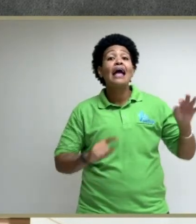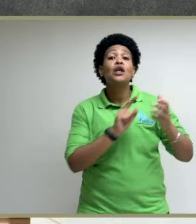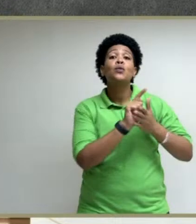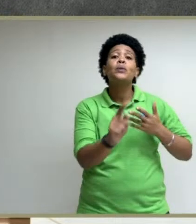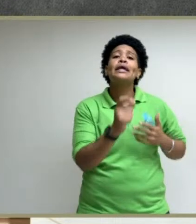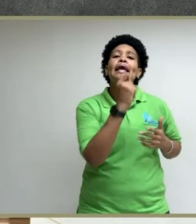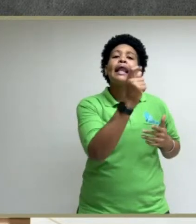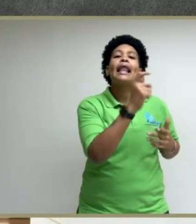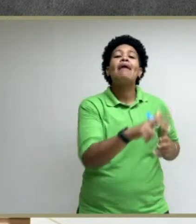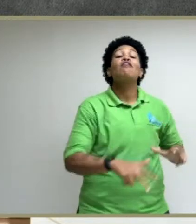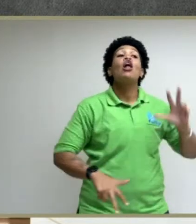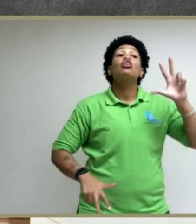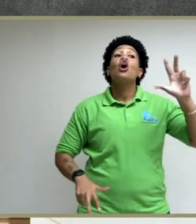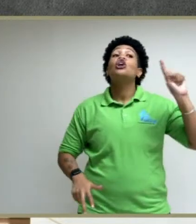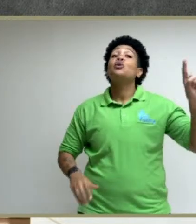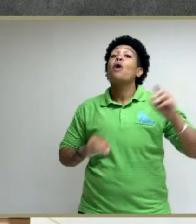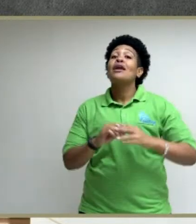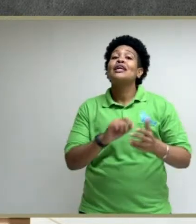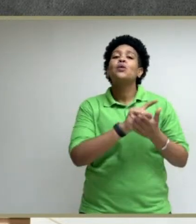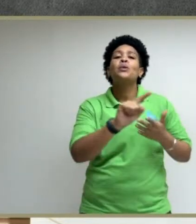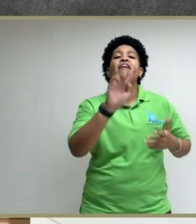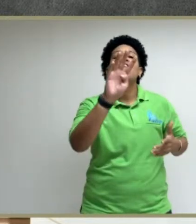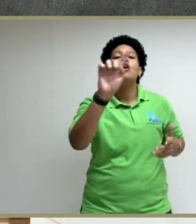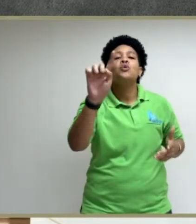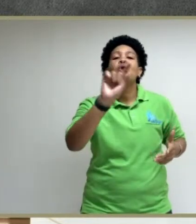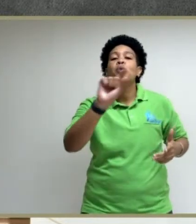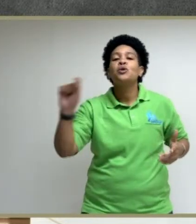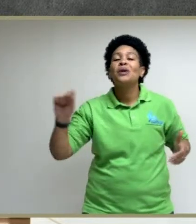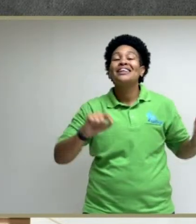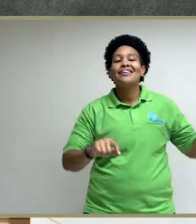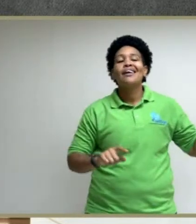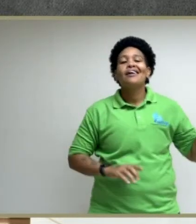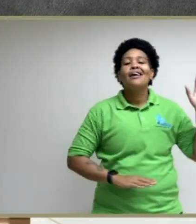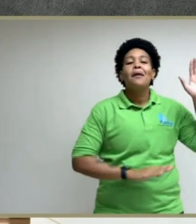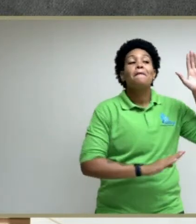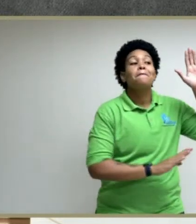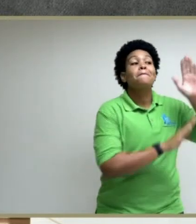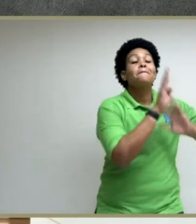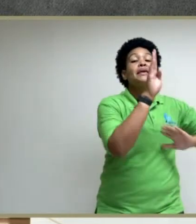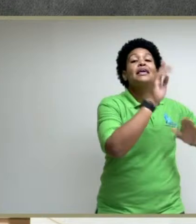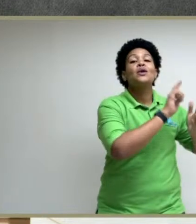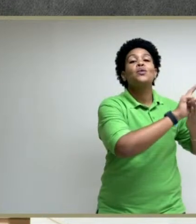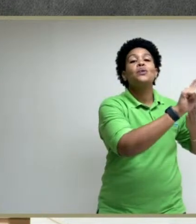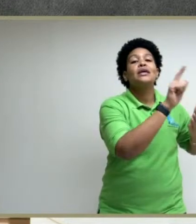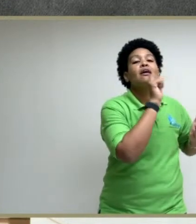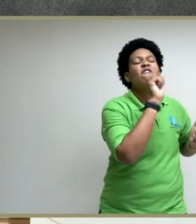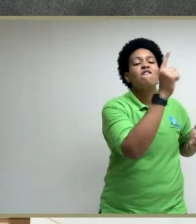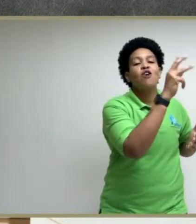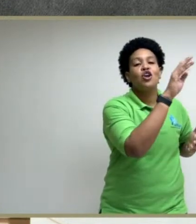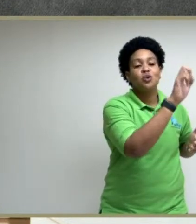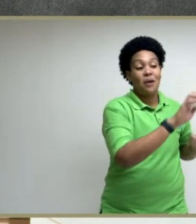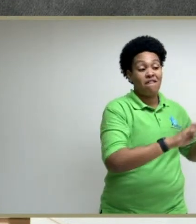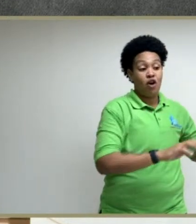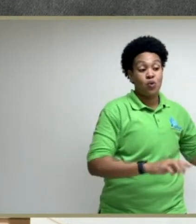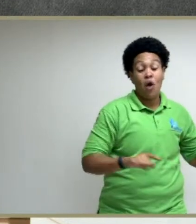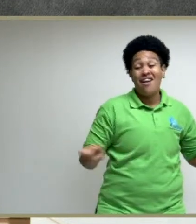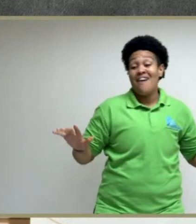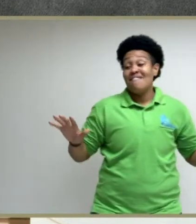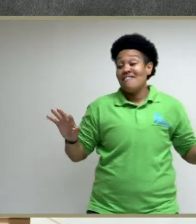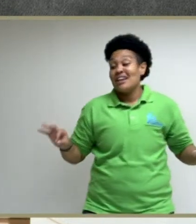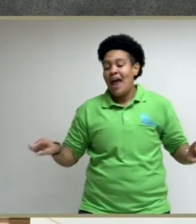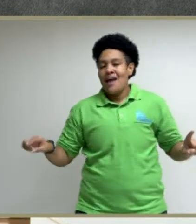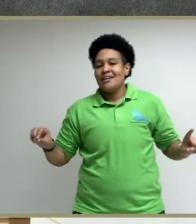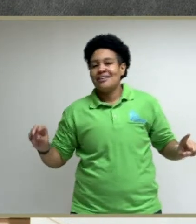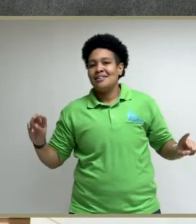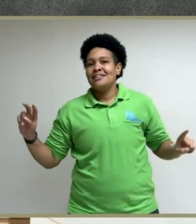in week 41 of 2020, which was the peak week of the first wave. Now,